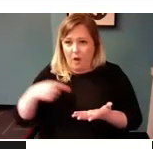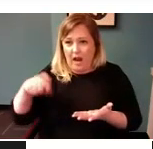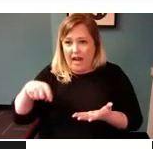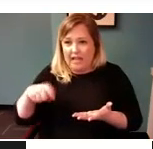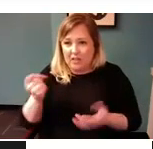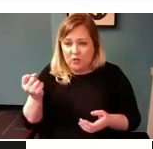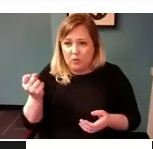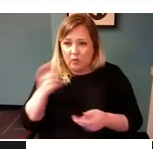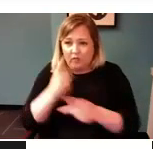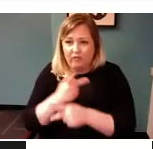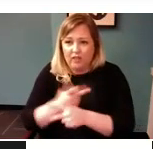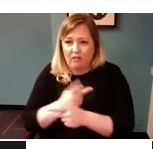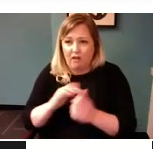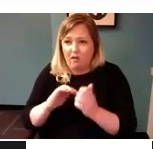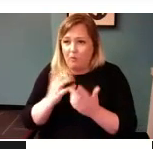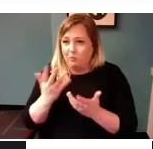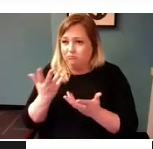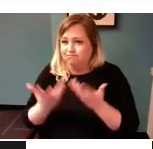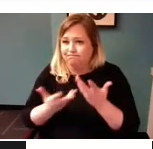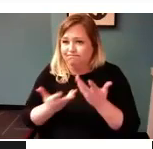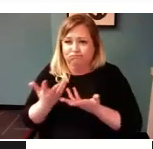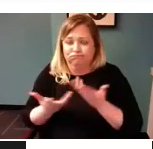might be the hiccup.